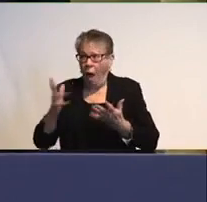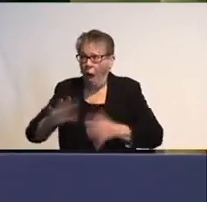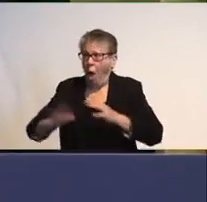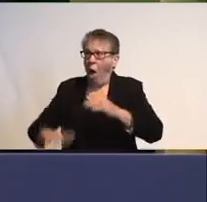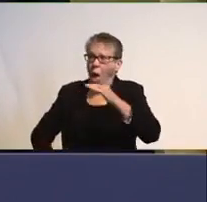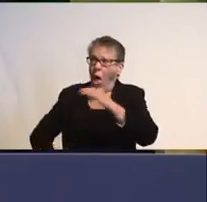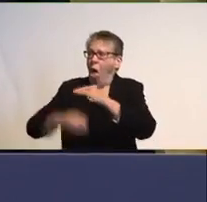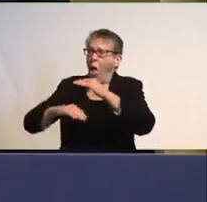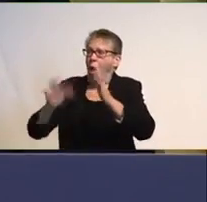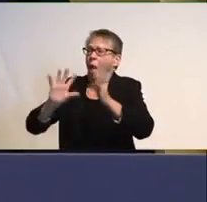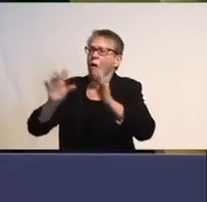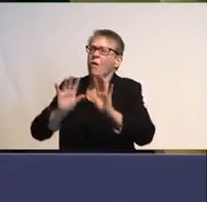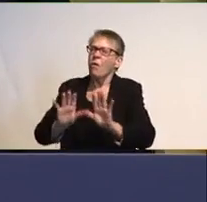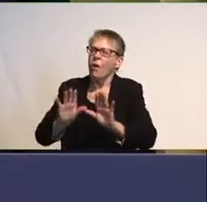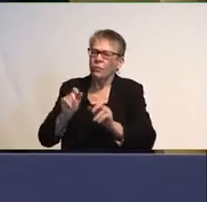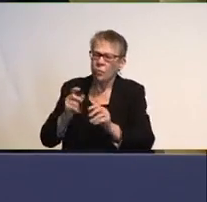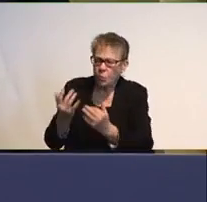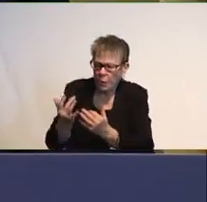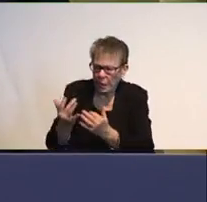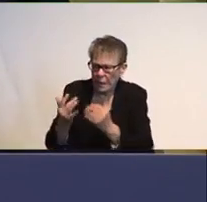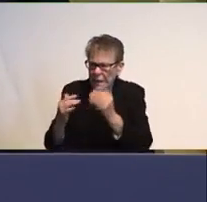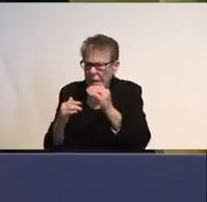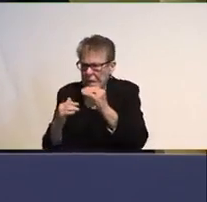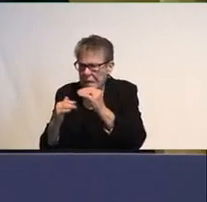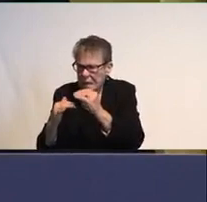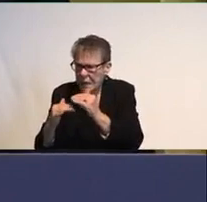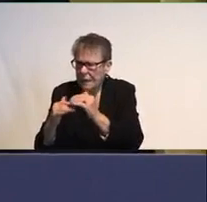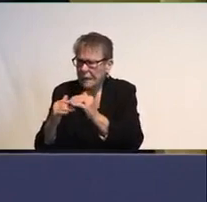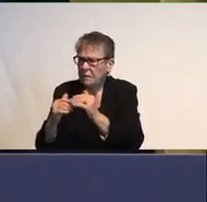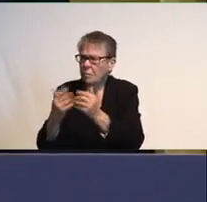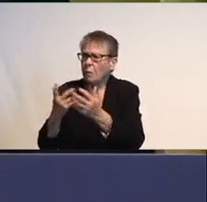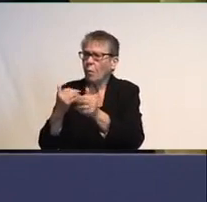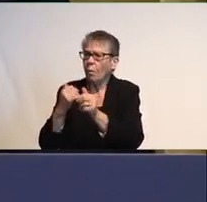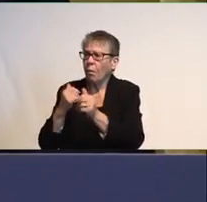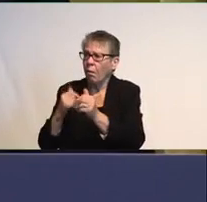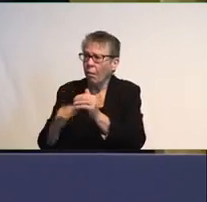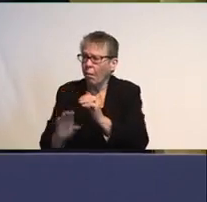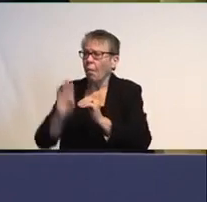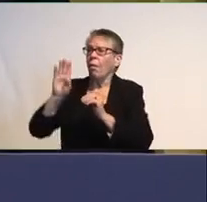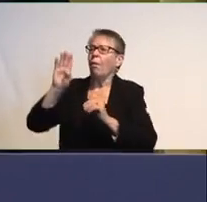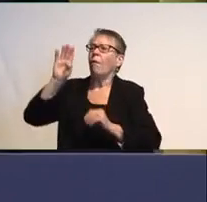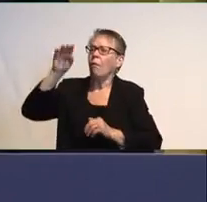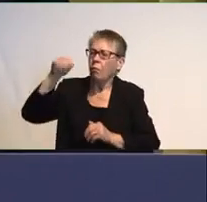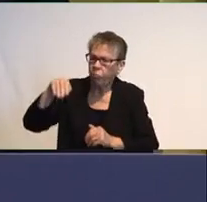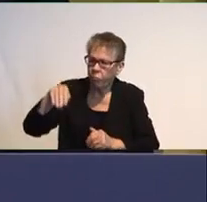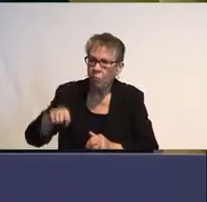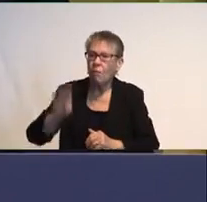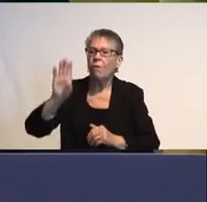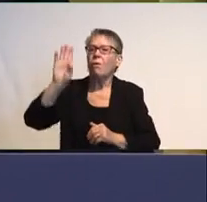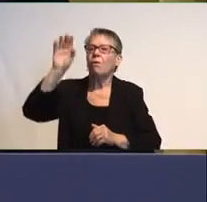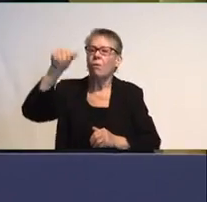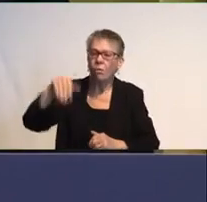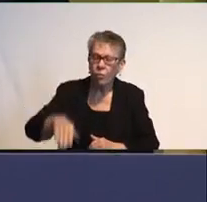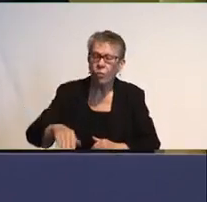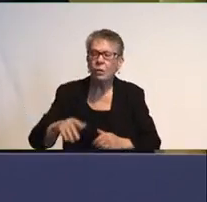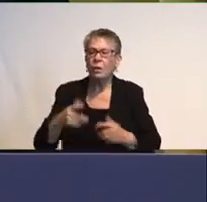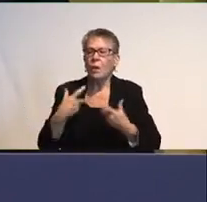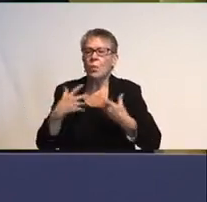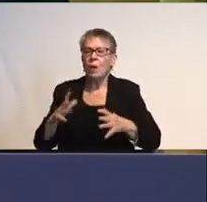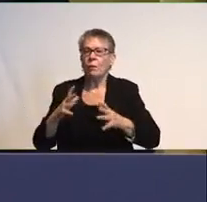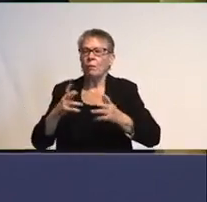to meet the moment and try not to either overshoot or undershoot. I think